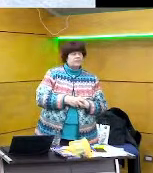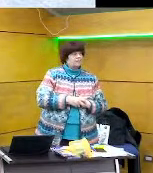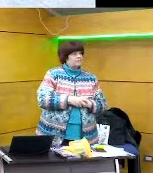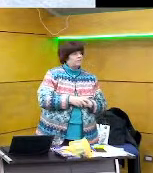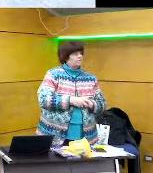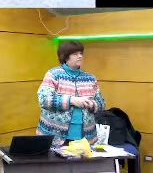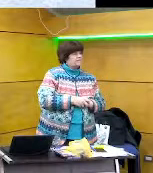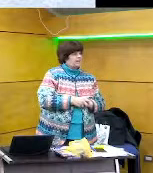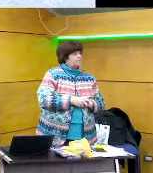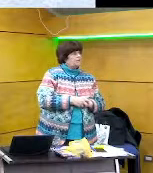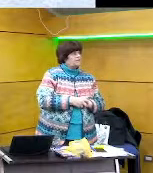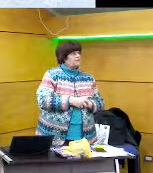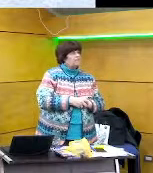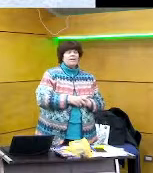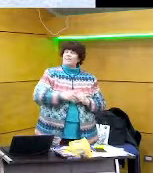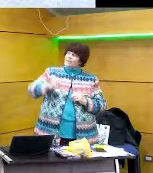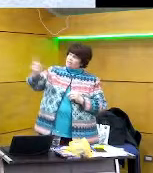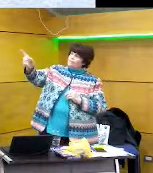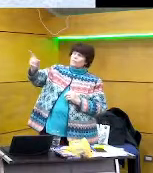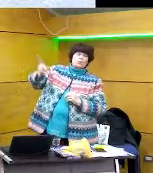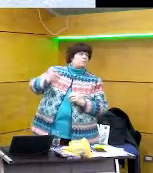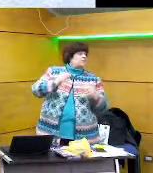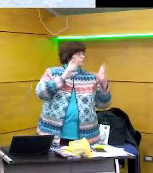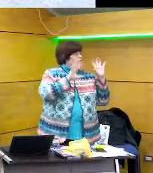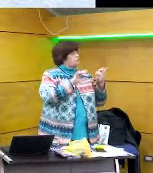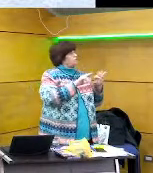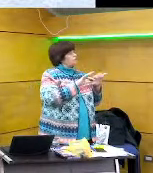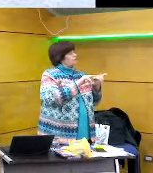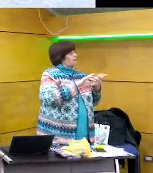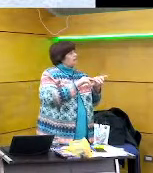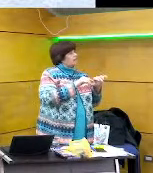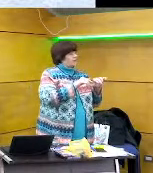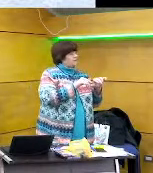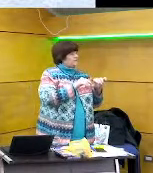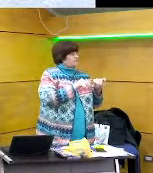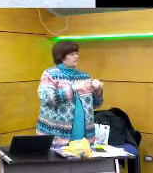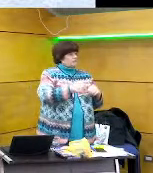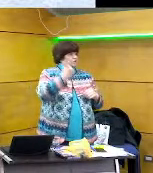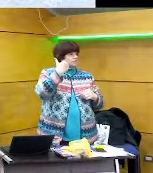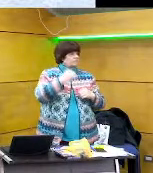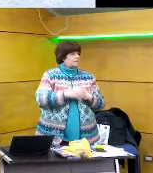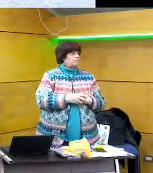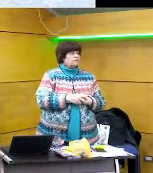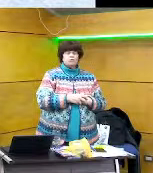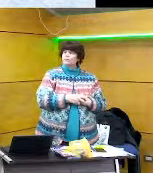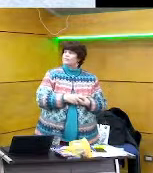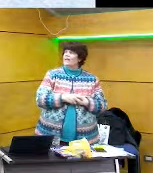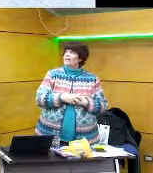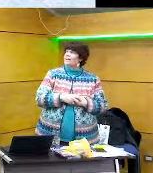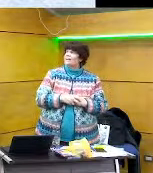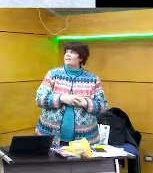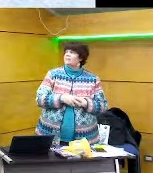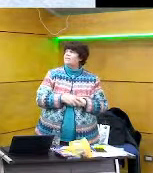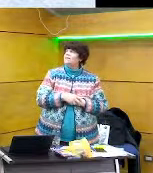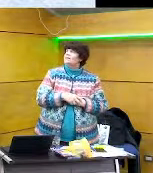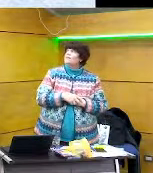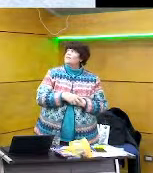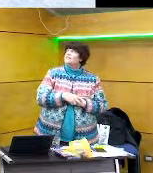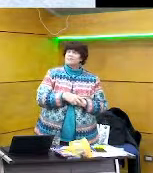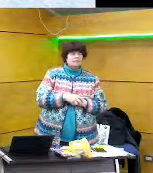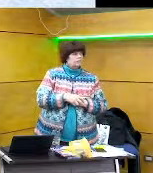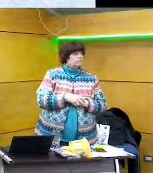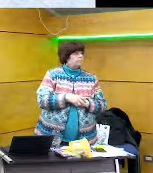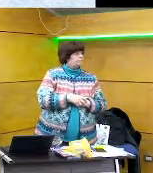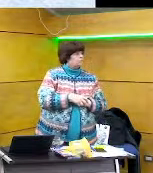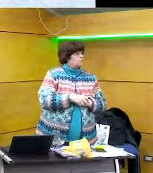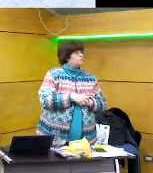use the scan right there and get the form so you can do it online. You can take a picture of that and